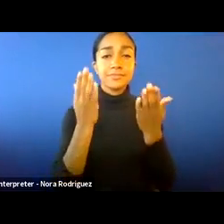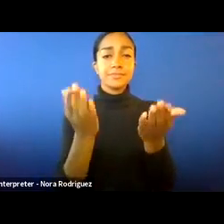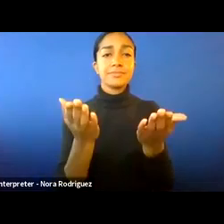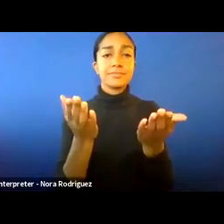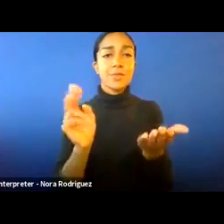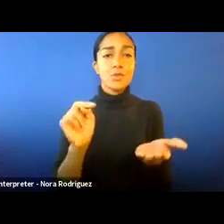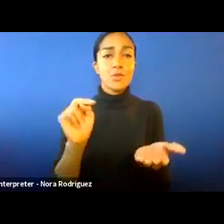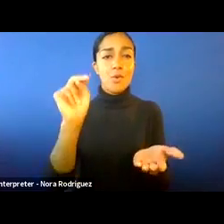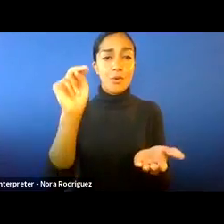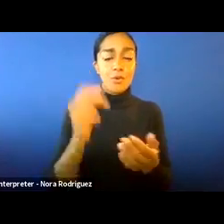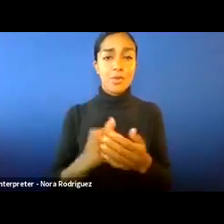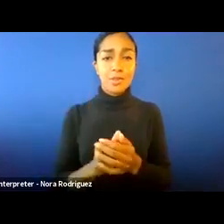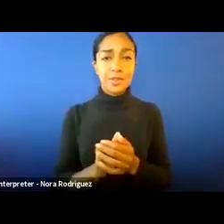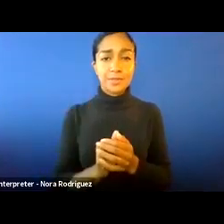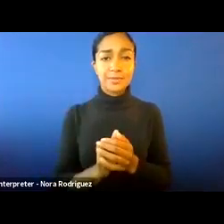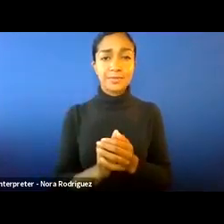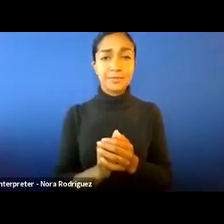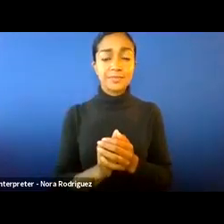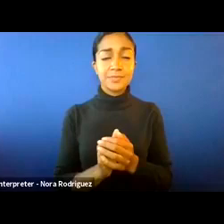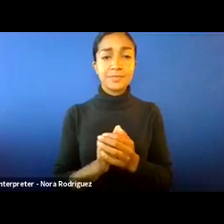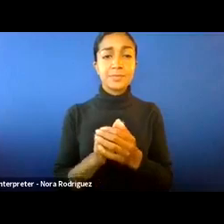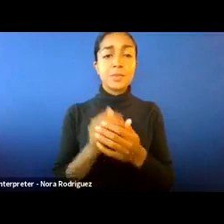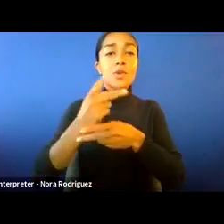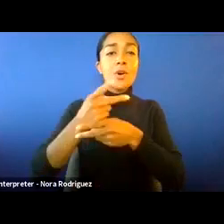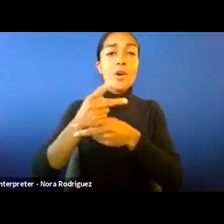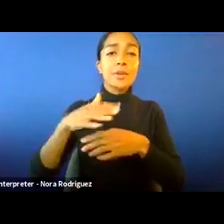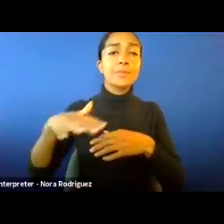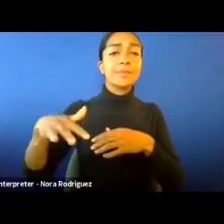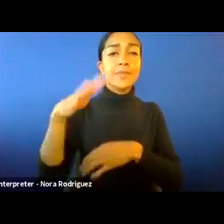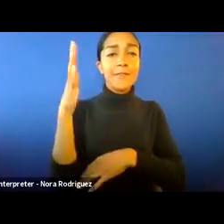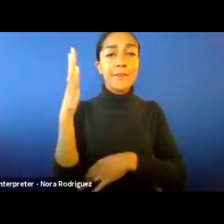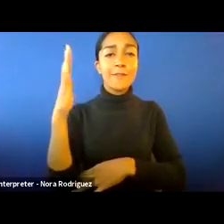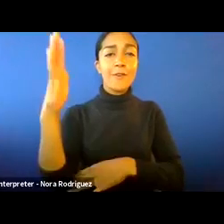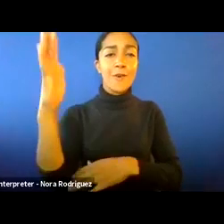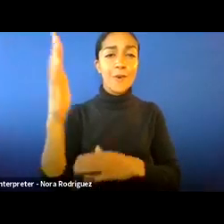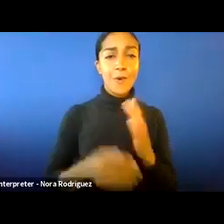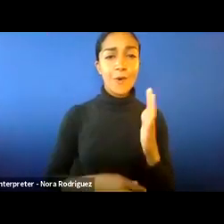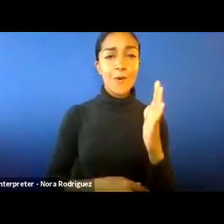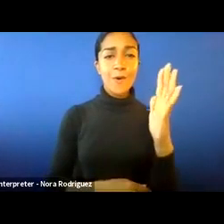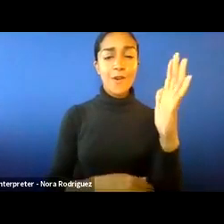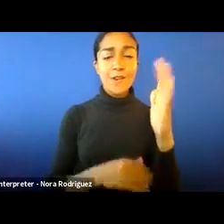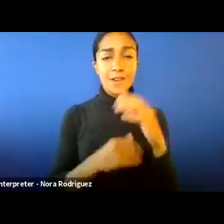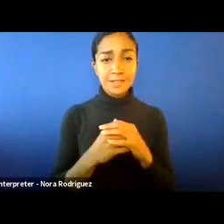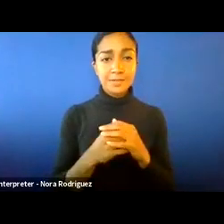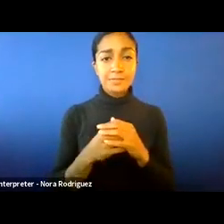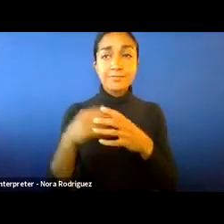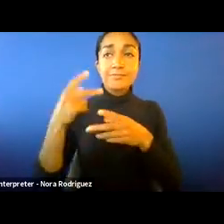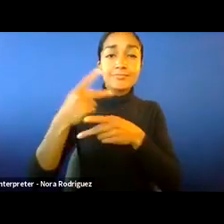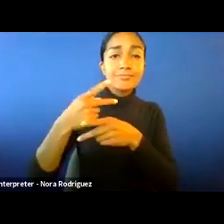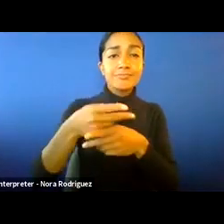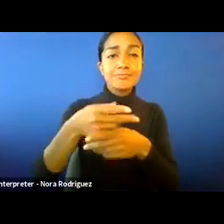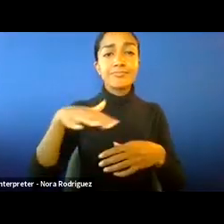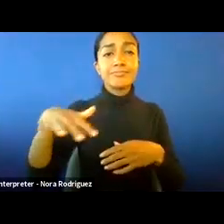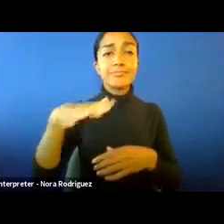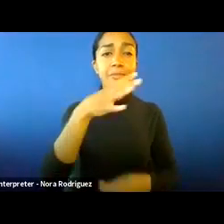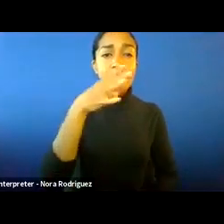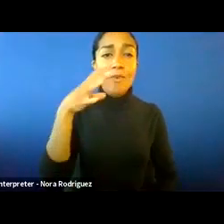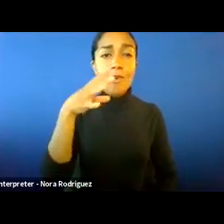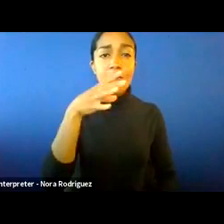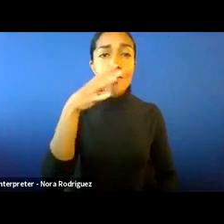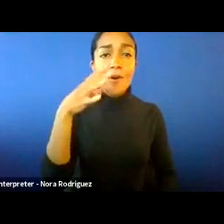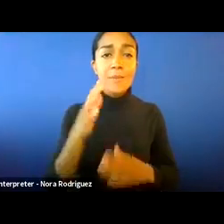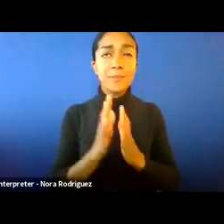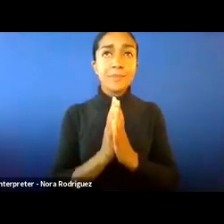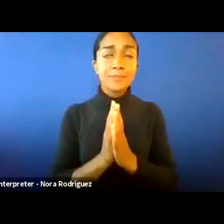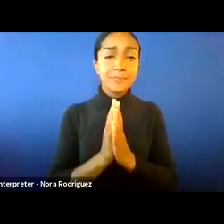Ago Grambois, guardian of the forest. Ago Azaka, guardian of the farm. Ago